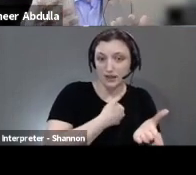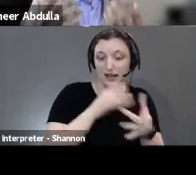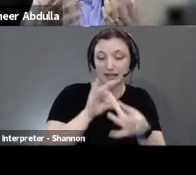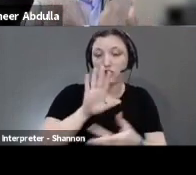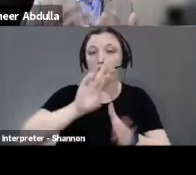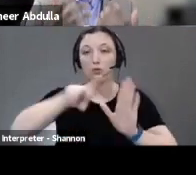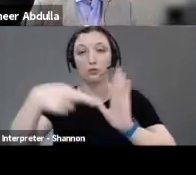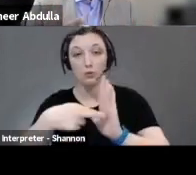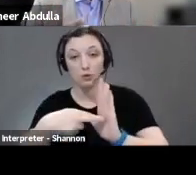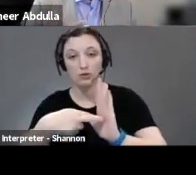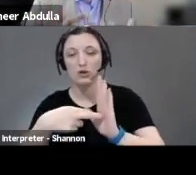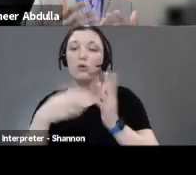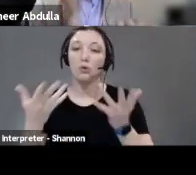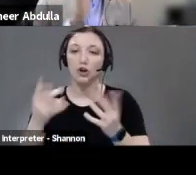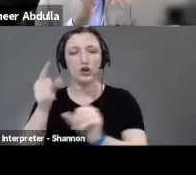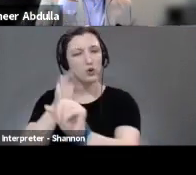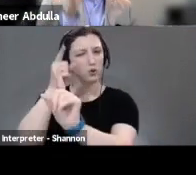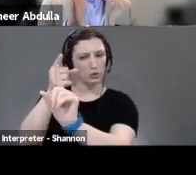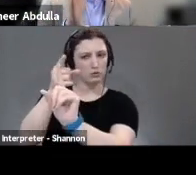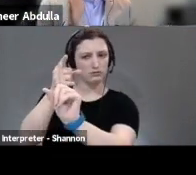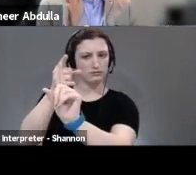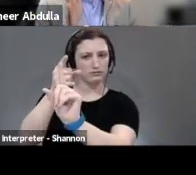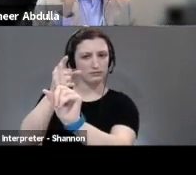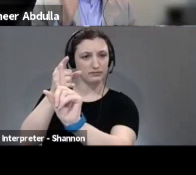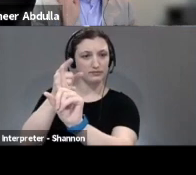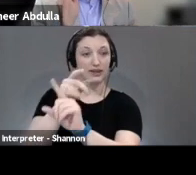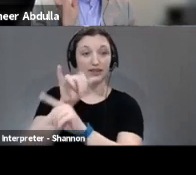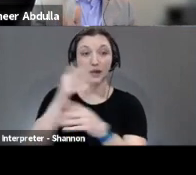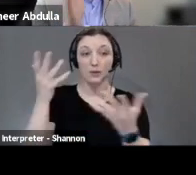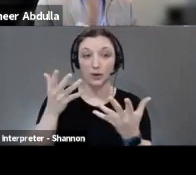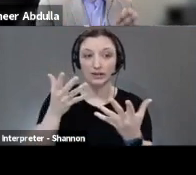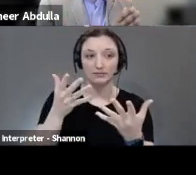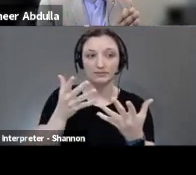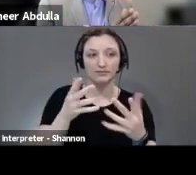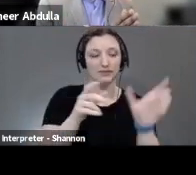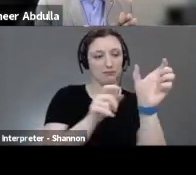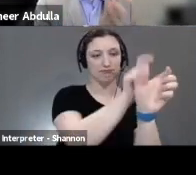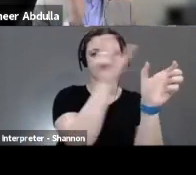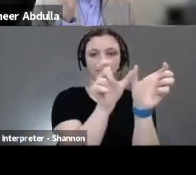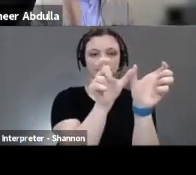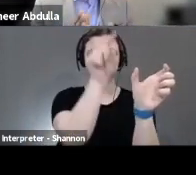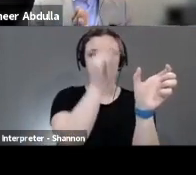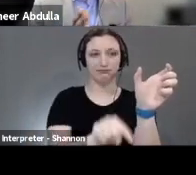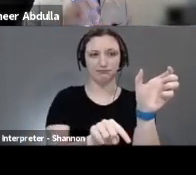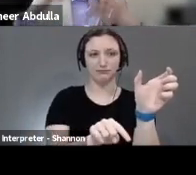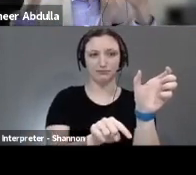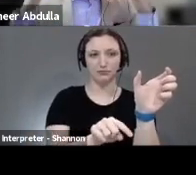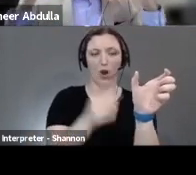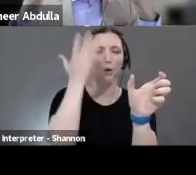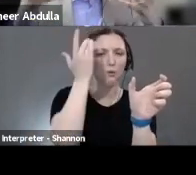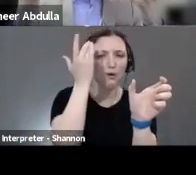objective that we're trying to achieve. And so that's the second column, is the purpose. So the options are on the far left. The purpose